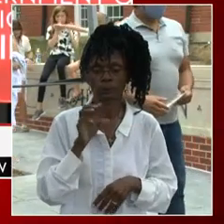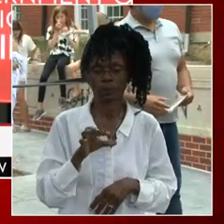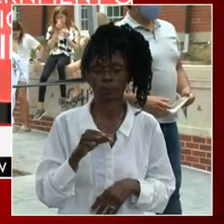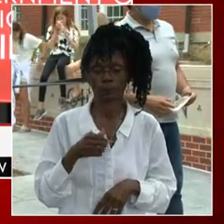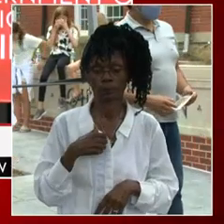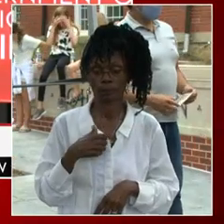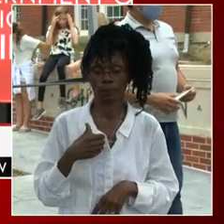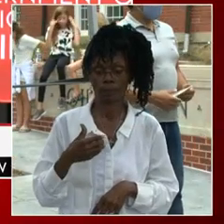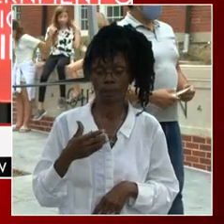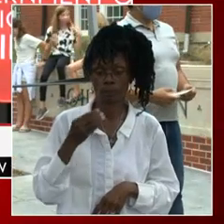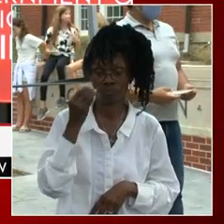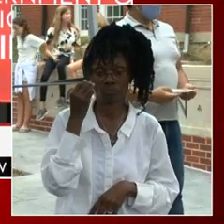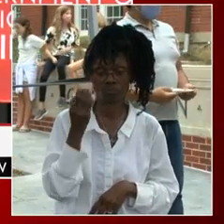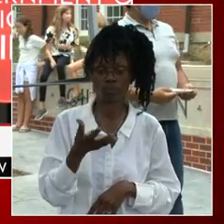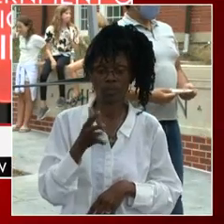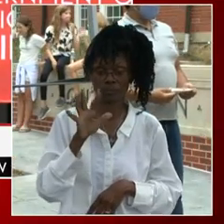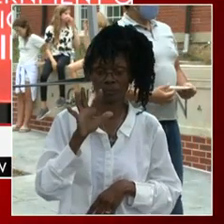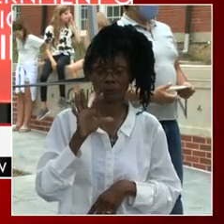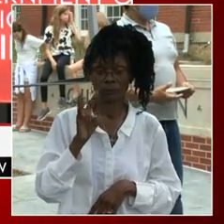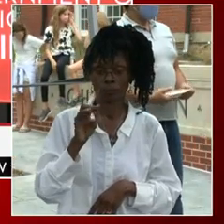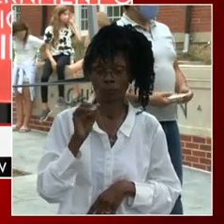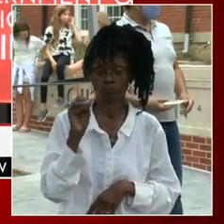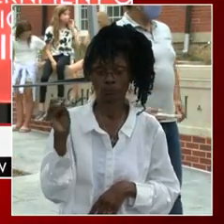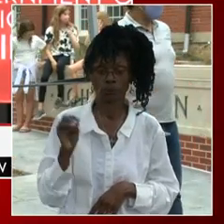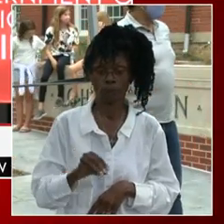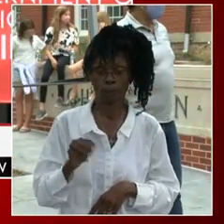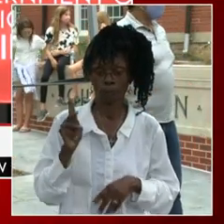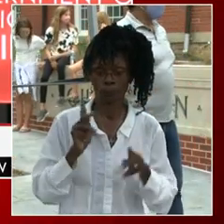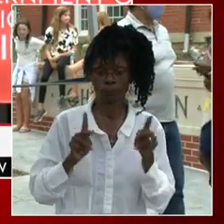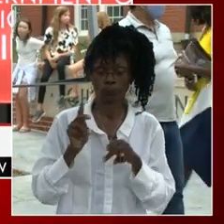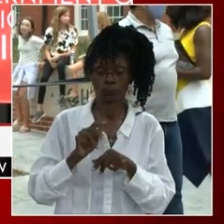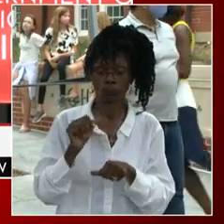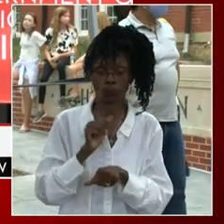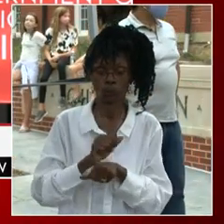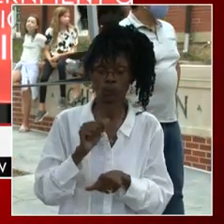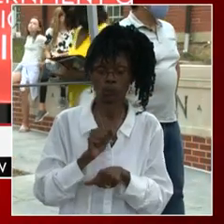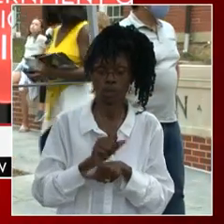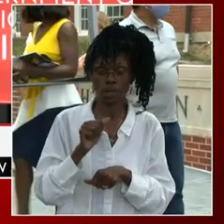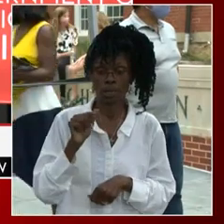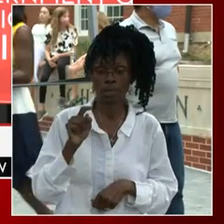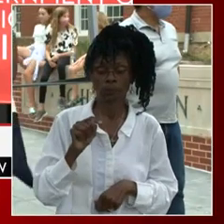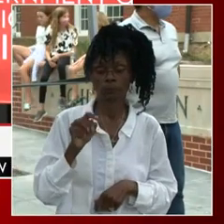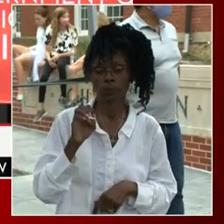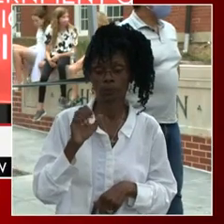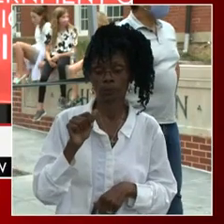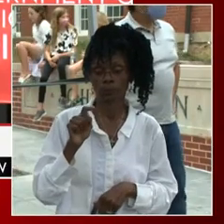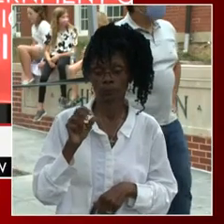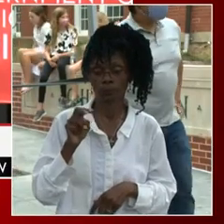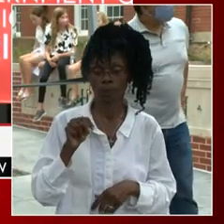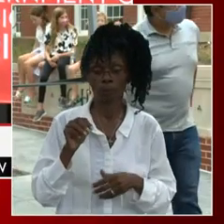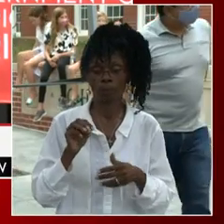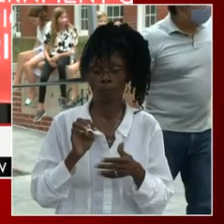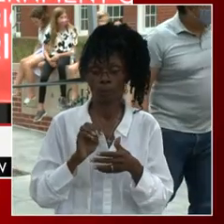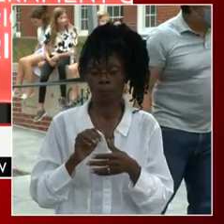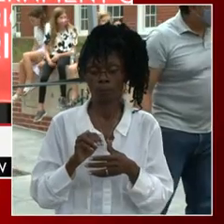56% of those working on the Eaton project were certified business enterprises. To the artist